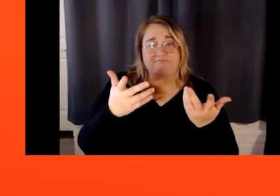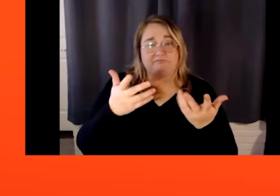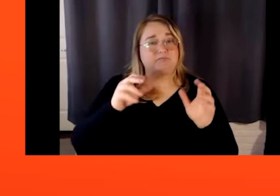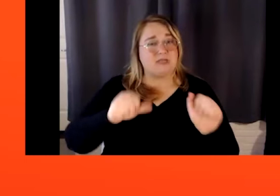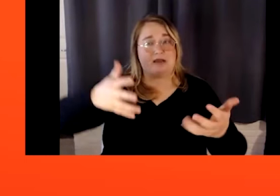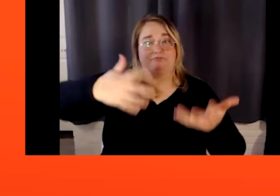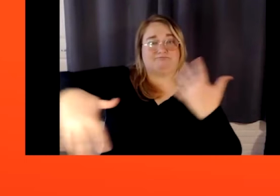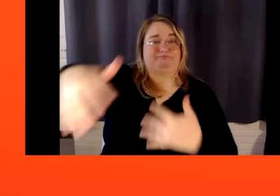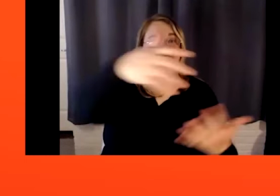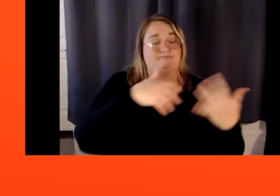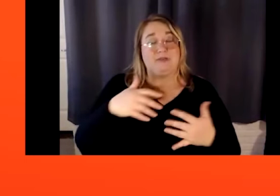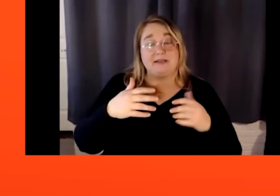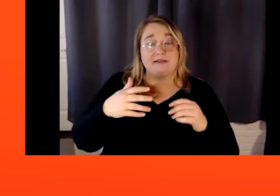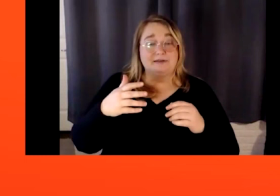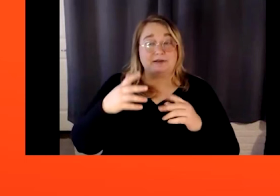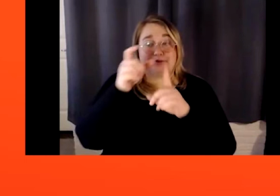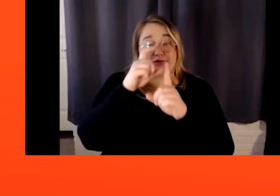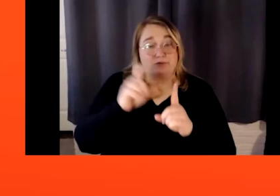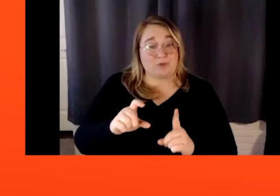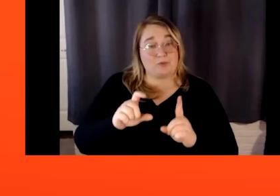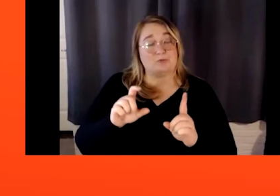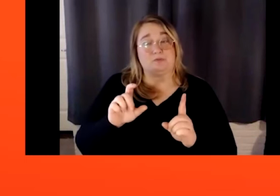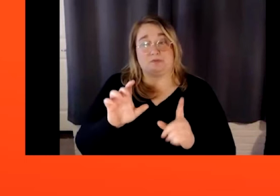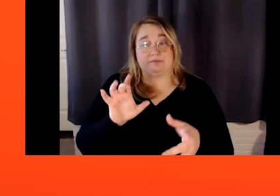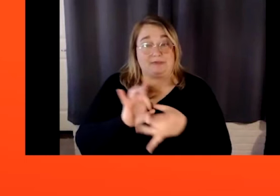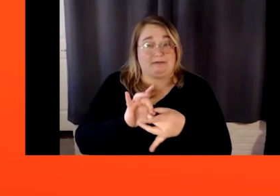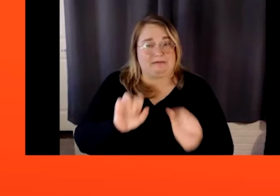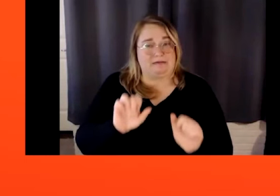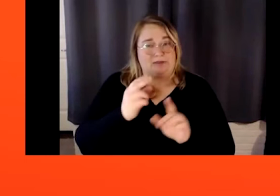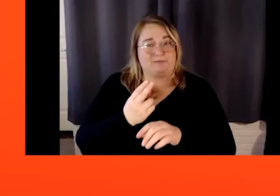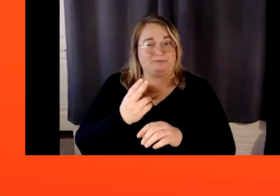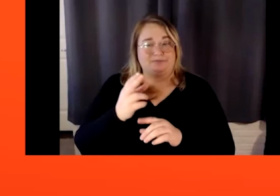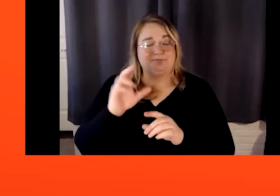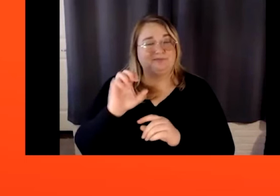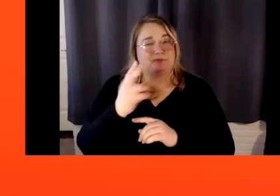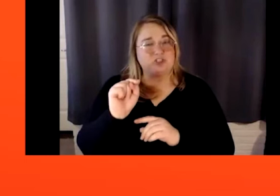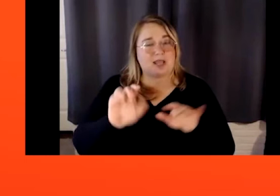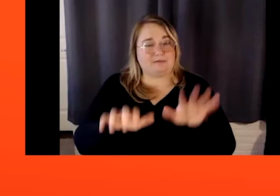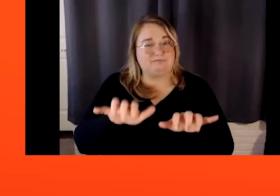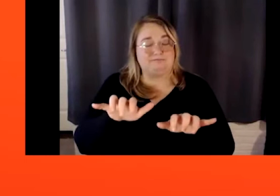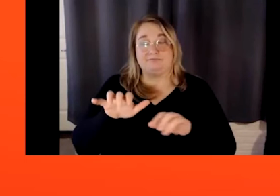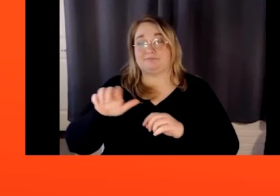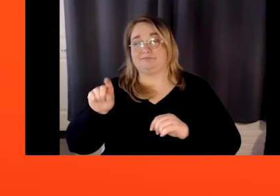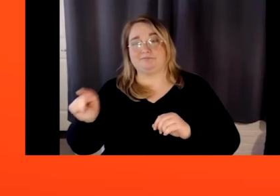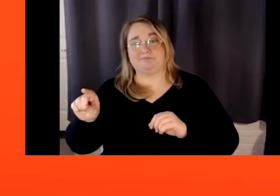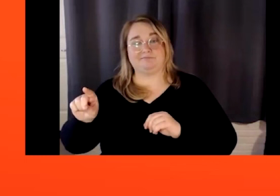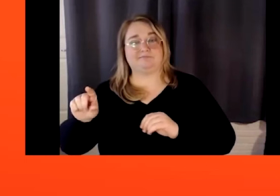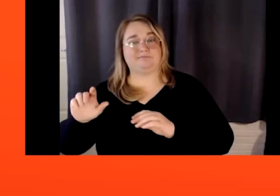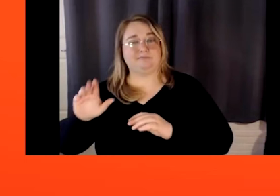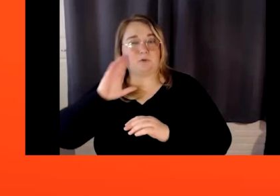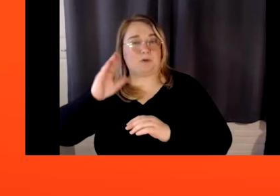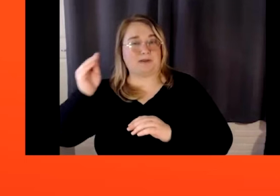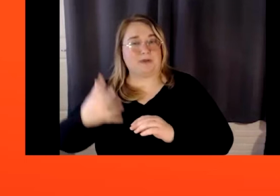Zoom, use the chat window. Alondra here is going to let me know if there's a chat question. So,